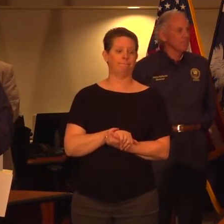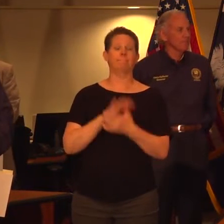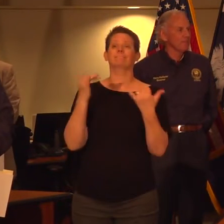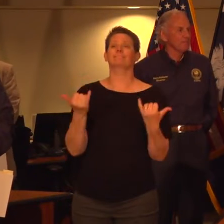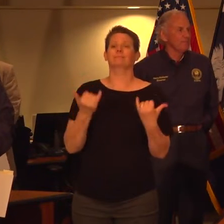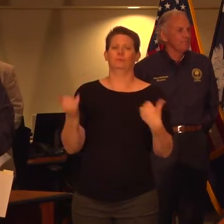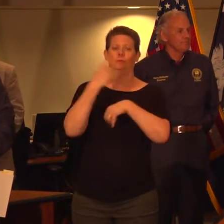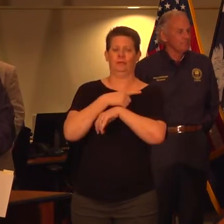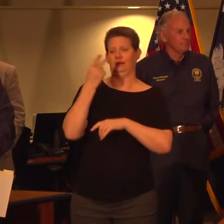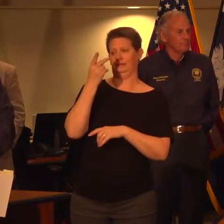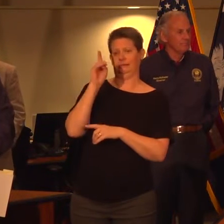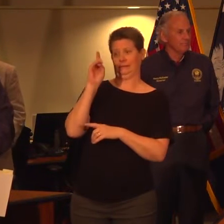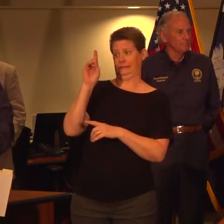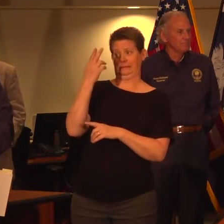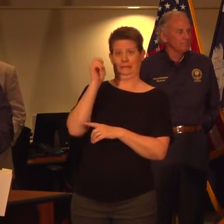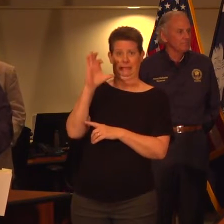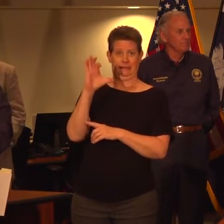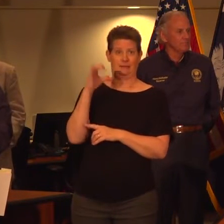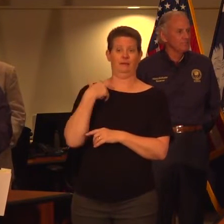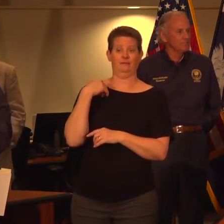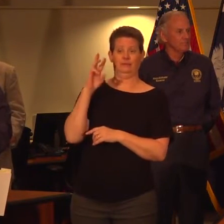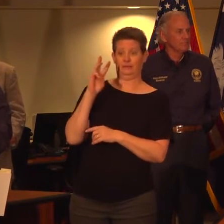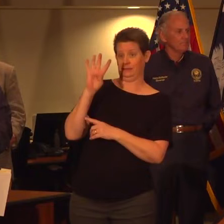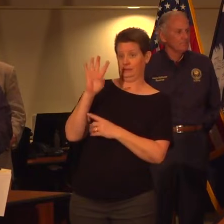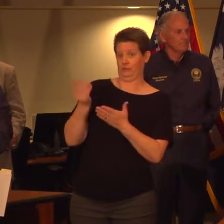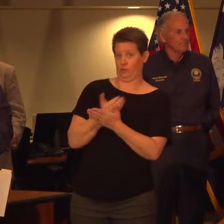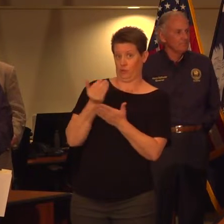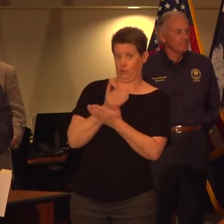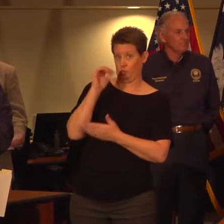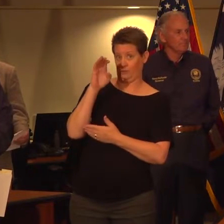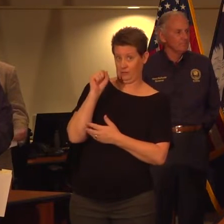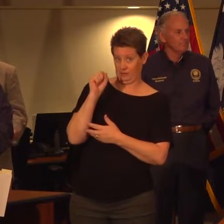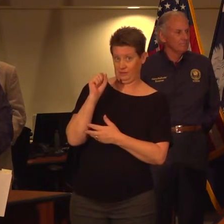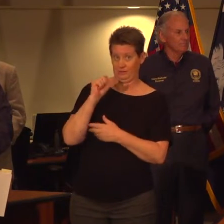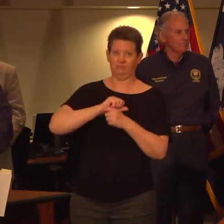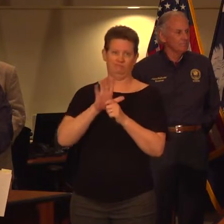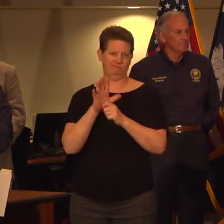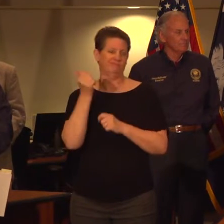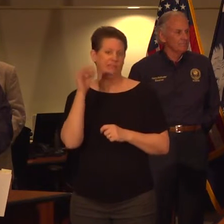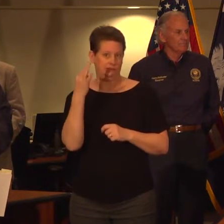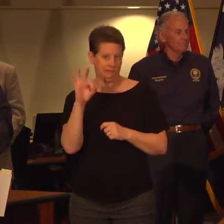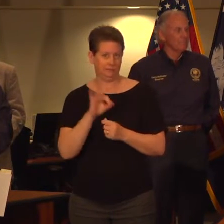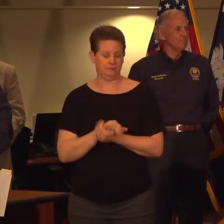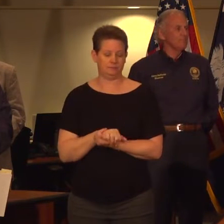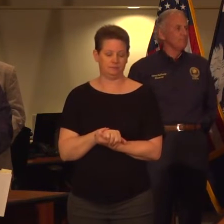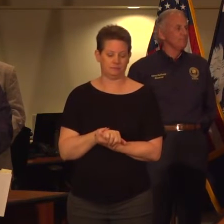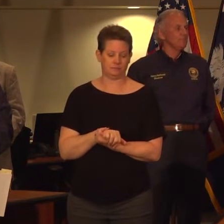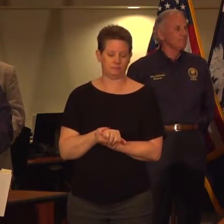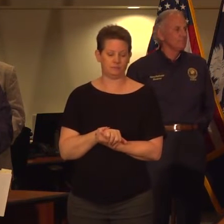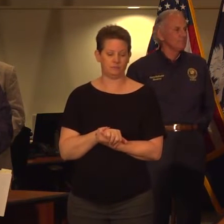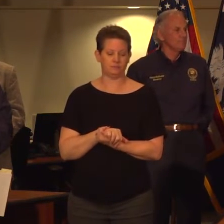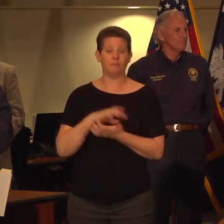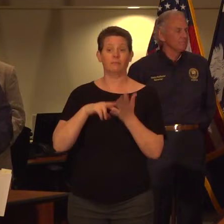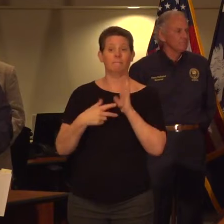Today, DHEC is reporting 64 new cases of COVID-19, excuse me, which brings